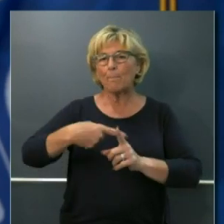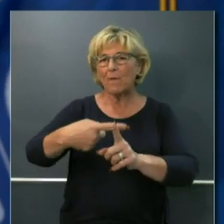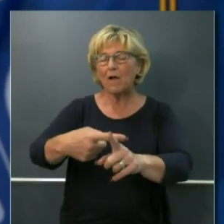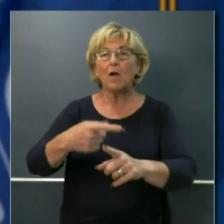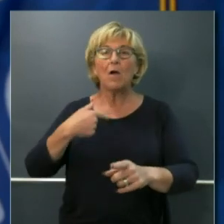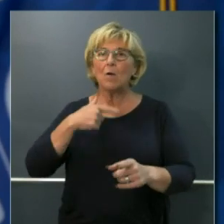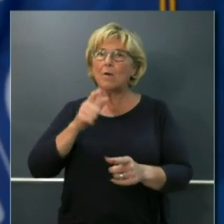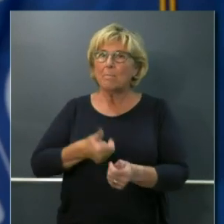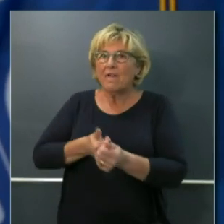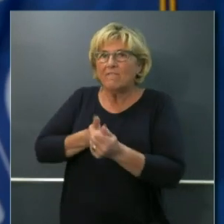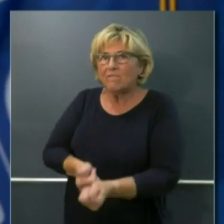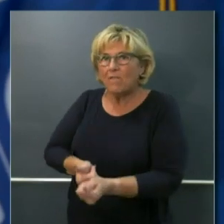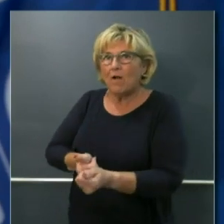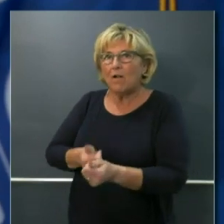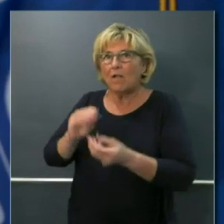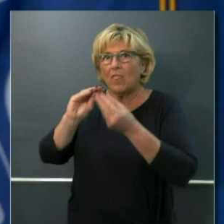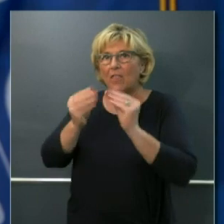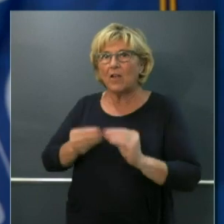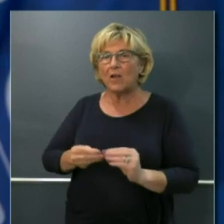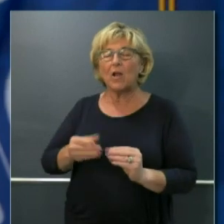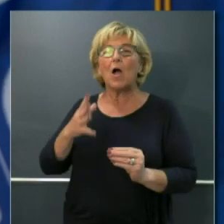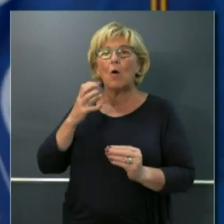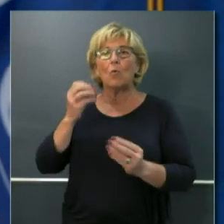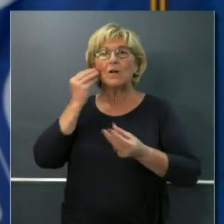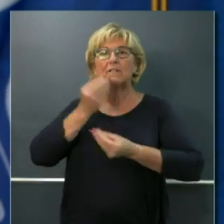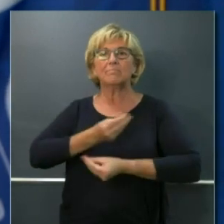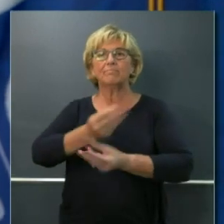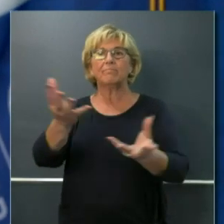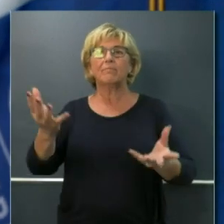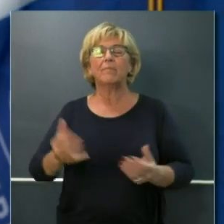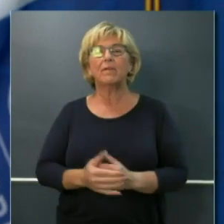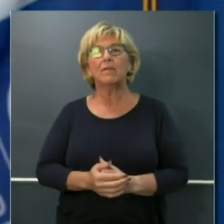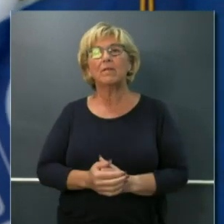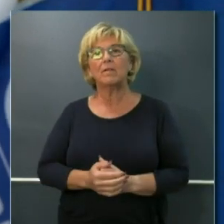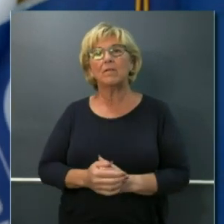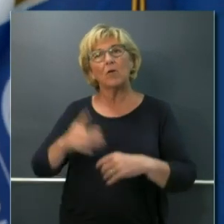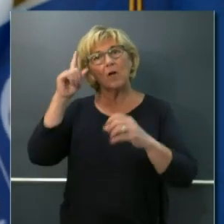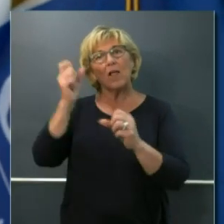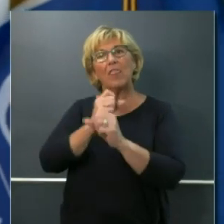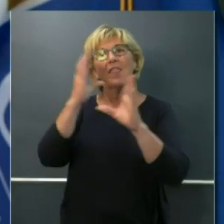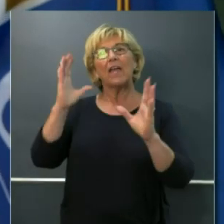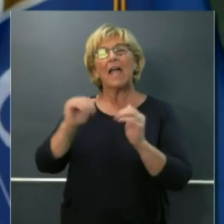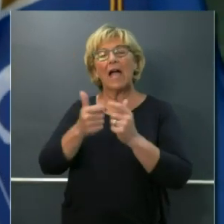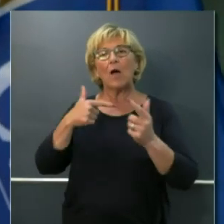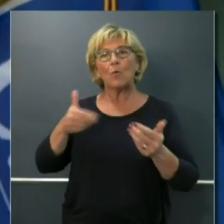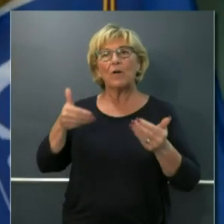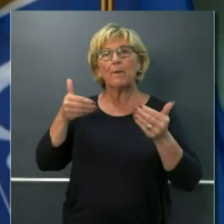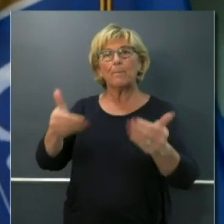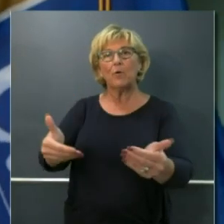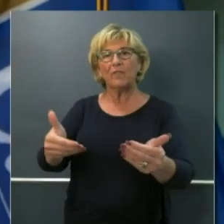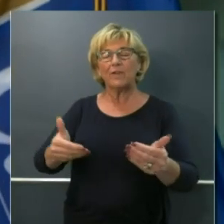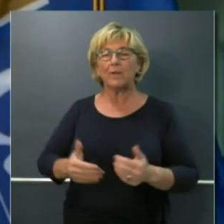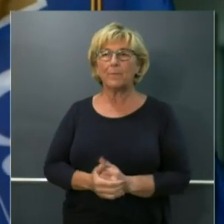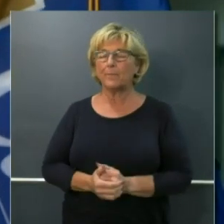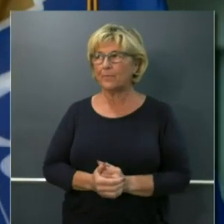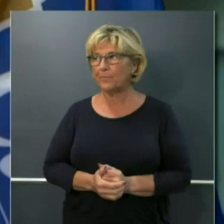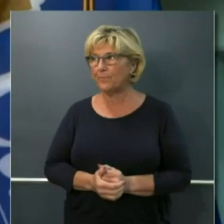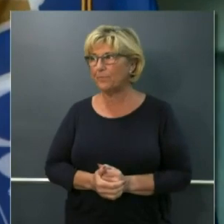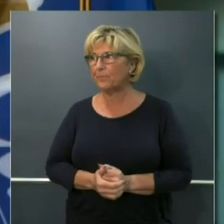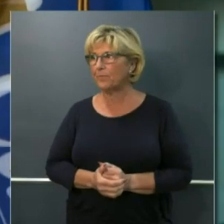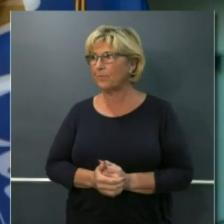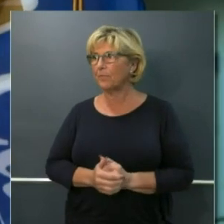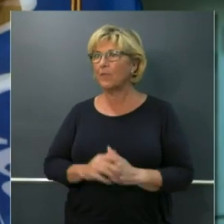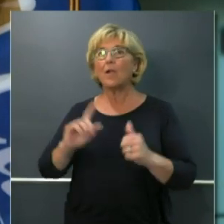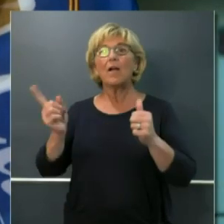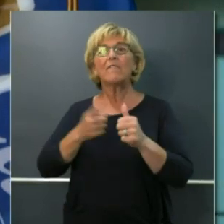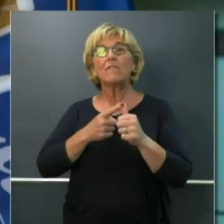by the data, and so I'm pleased to share with you a little more insight as to thinking about how we're moving forward anchored in that. So I'd like to start first